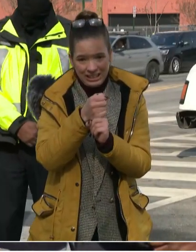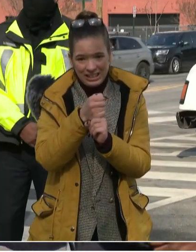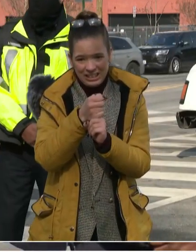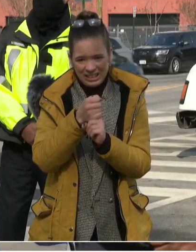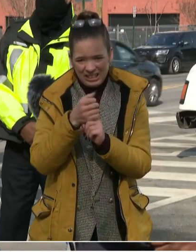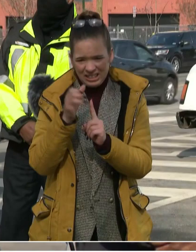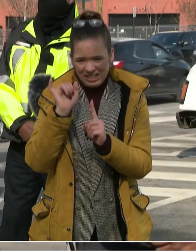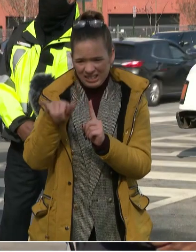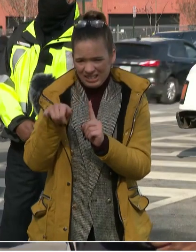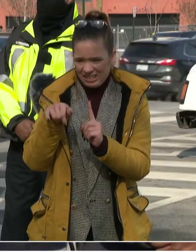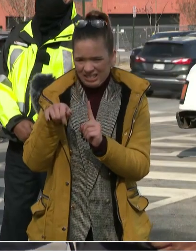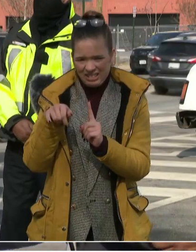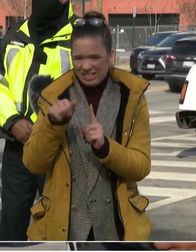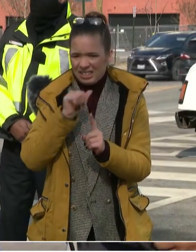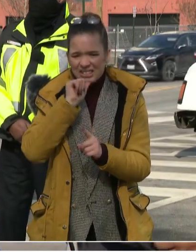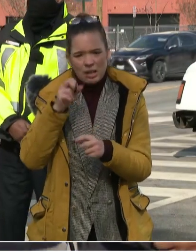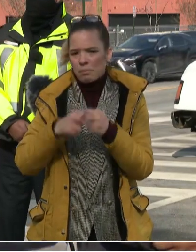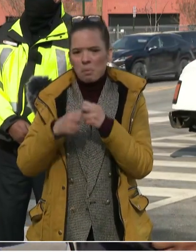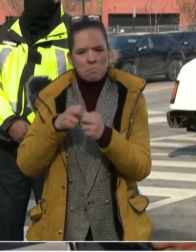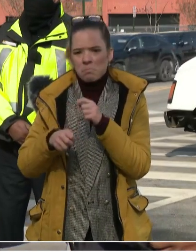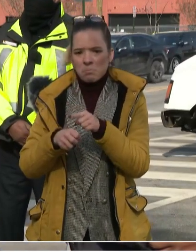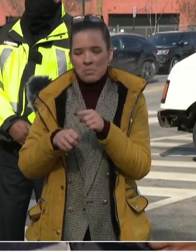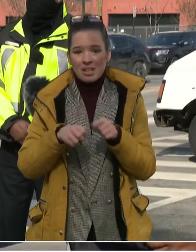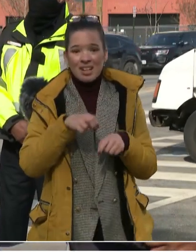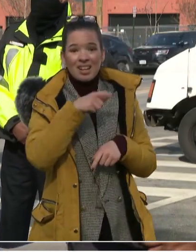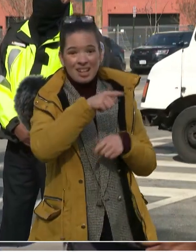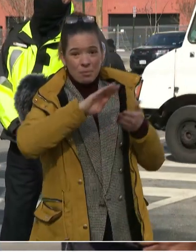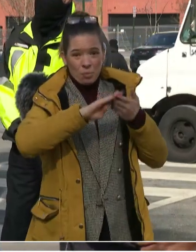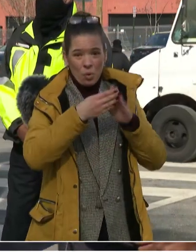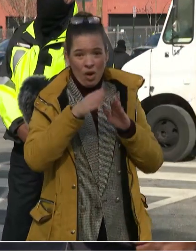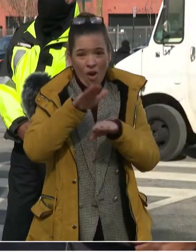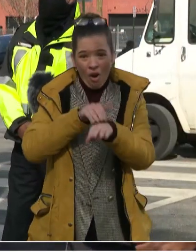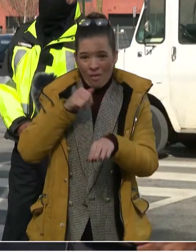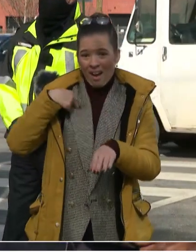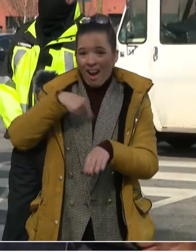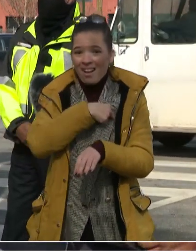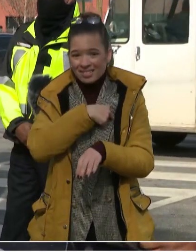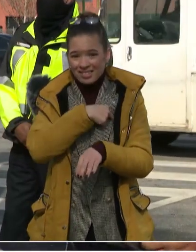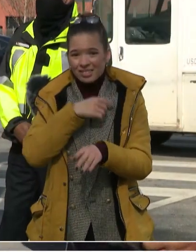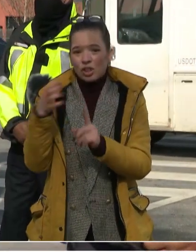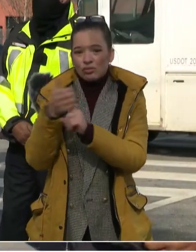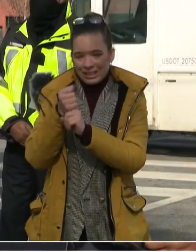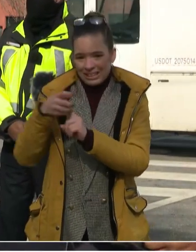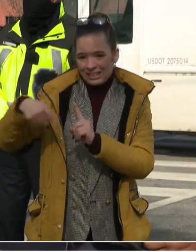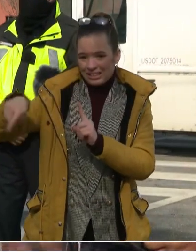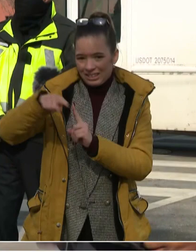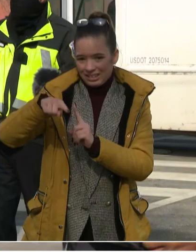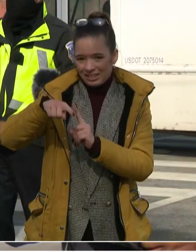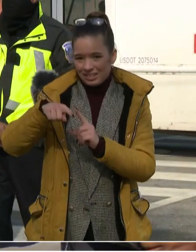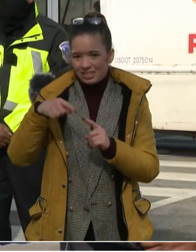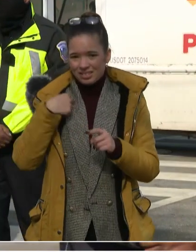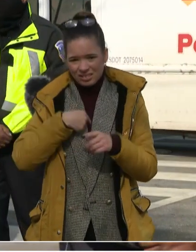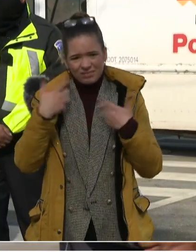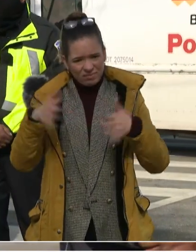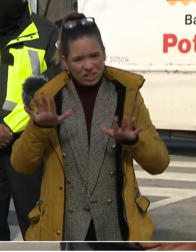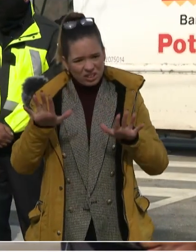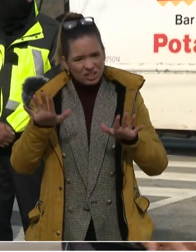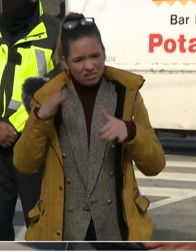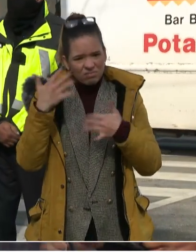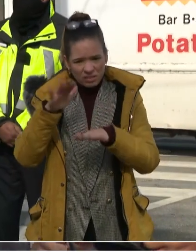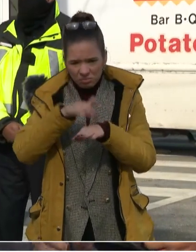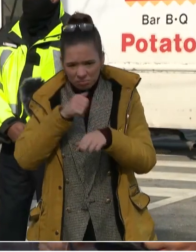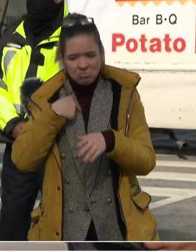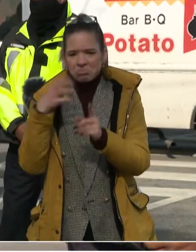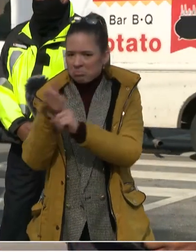not the problem. The community often calls upon us to make arrests, and we've done that. You've called upon us to make